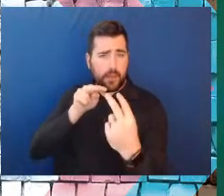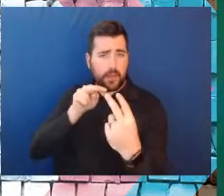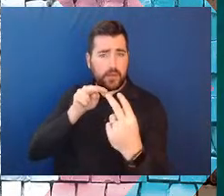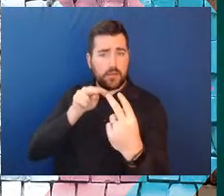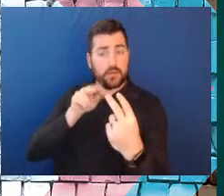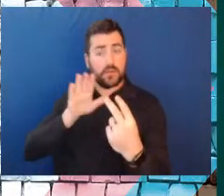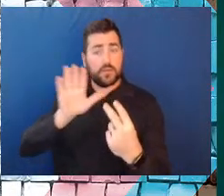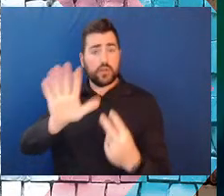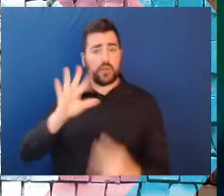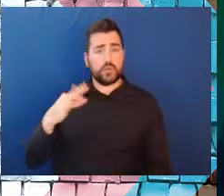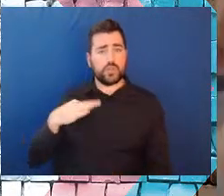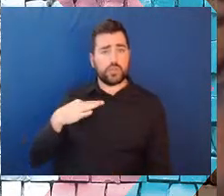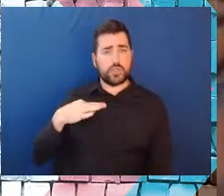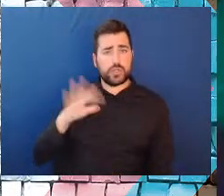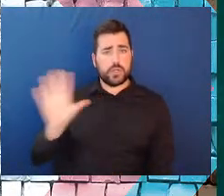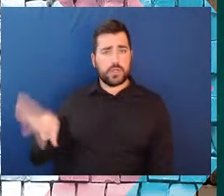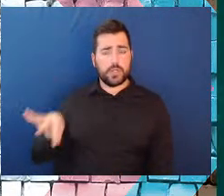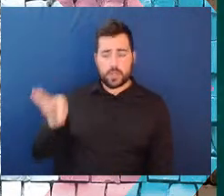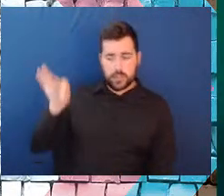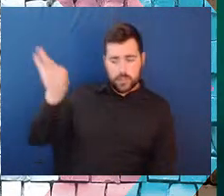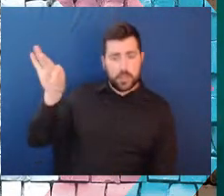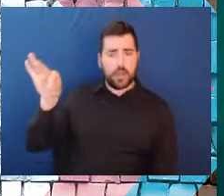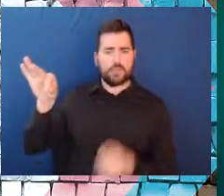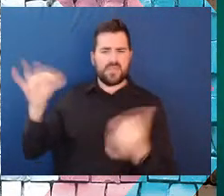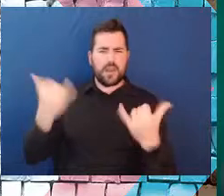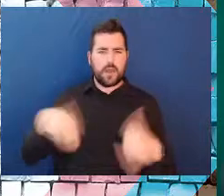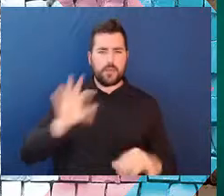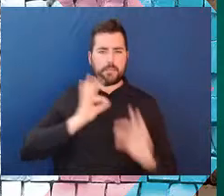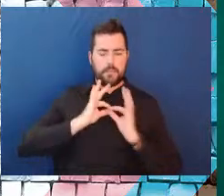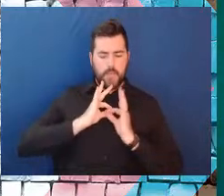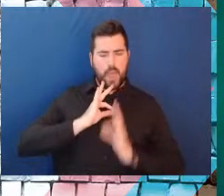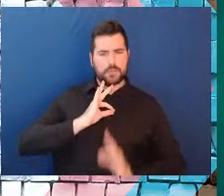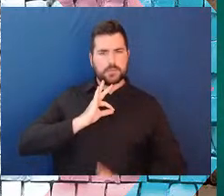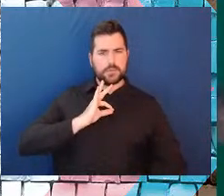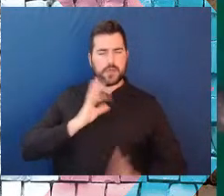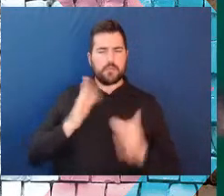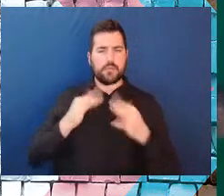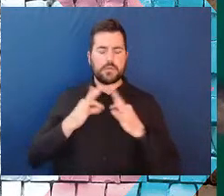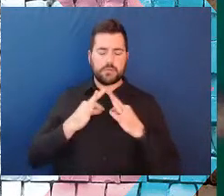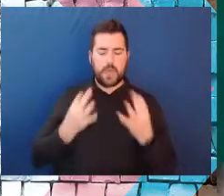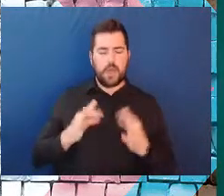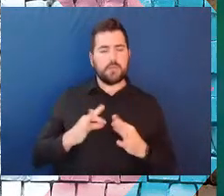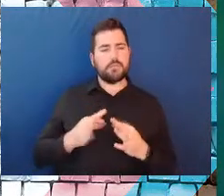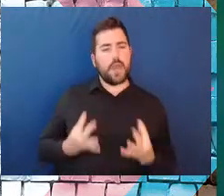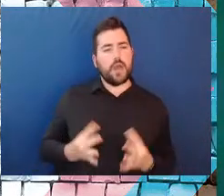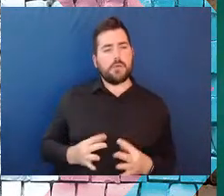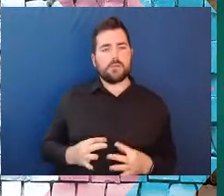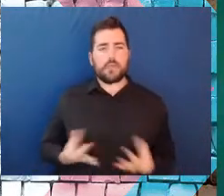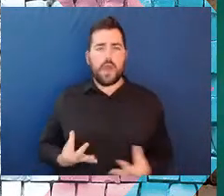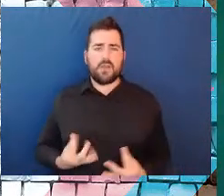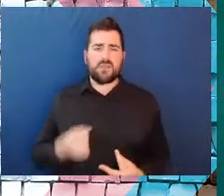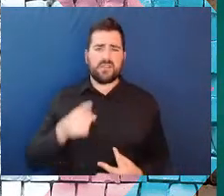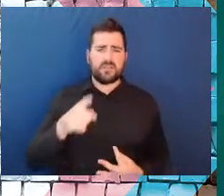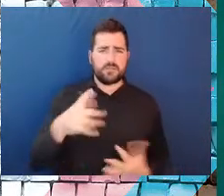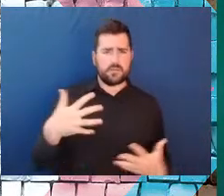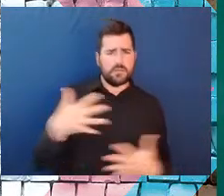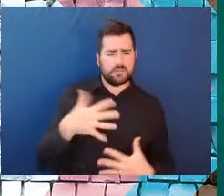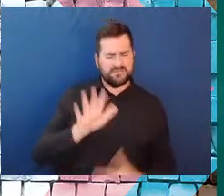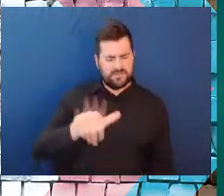your shirt, what you want me to do? I'm telling you, I'm sending my buttons, babe. I have a dream from now. Say what you gonna do to me. I have a icy